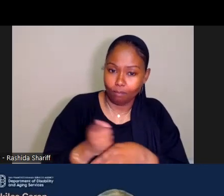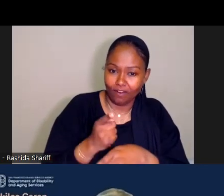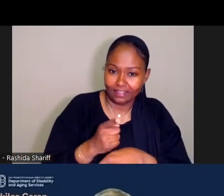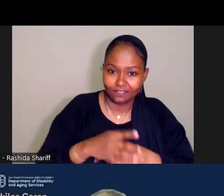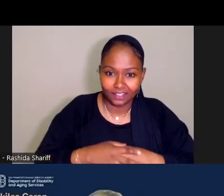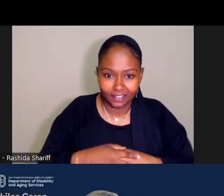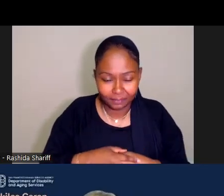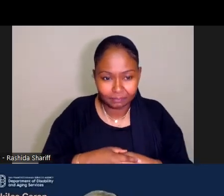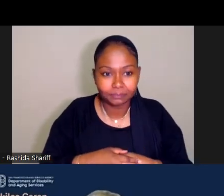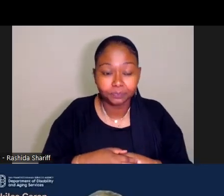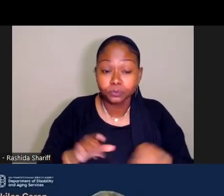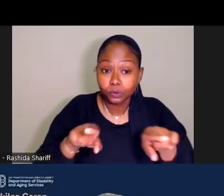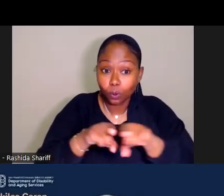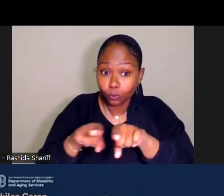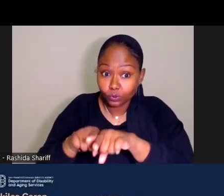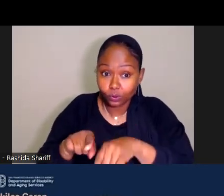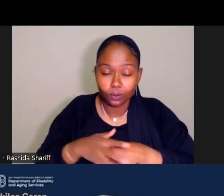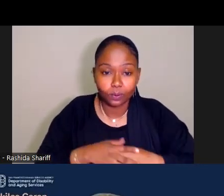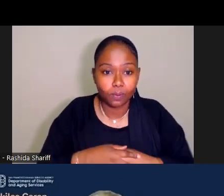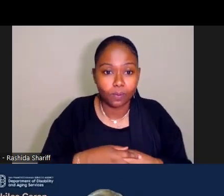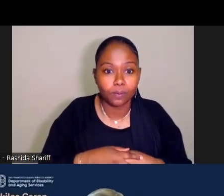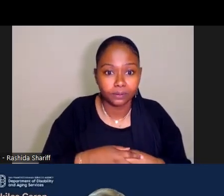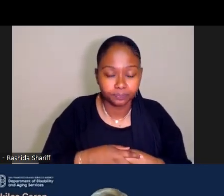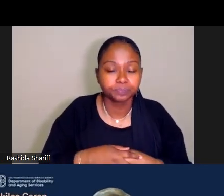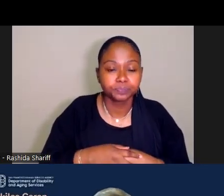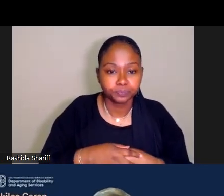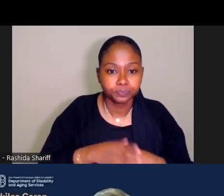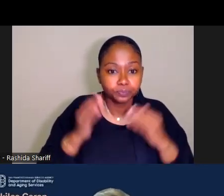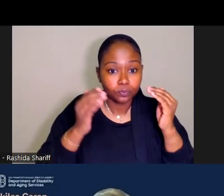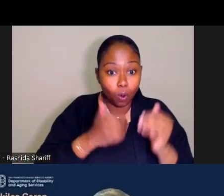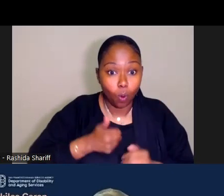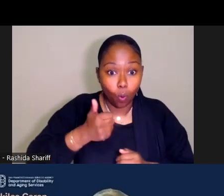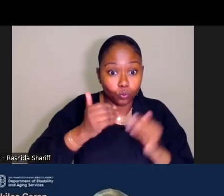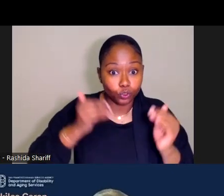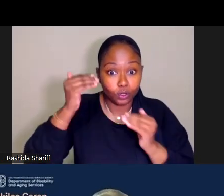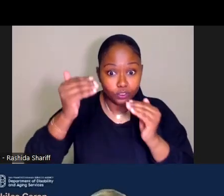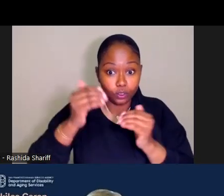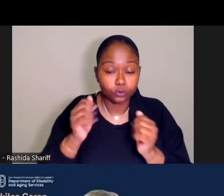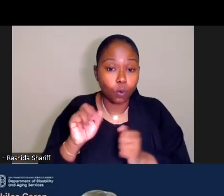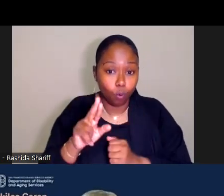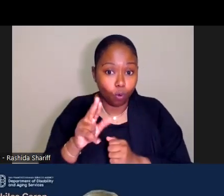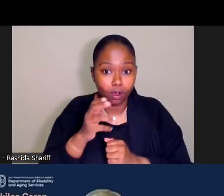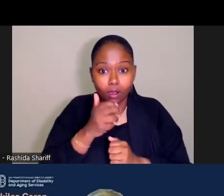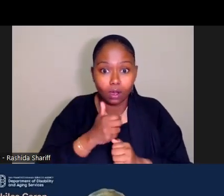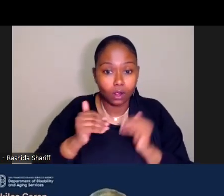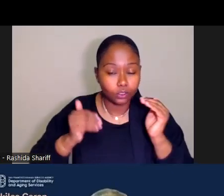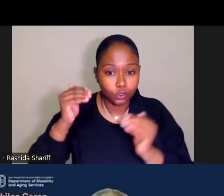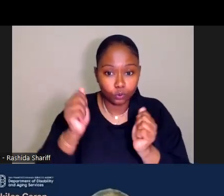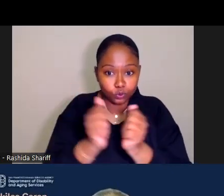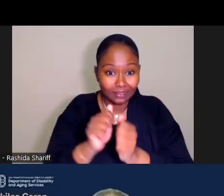Also, with respect to older adults, adults with disabilities, when we talk about